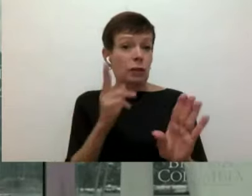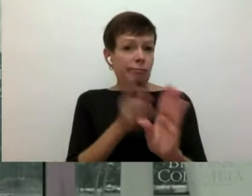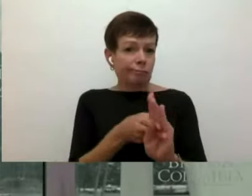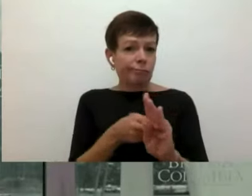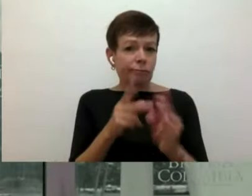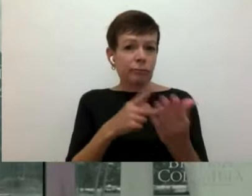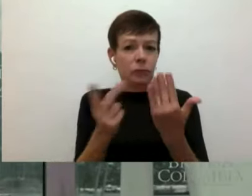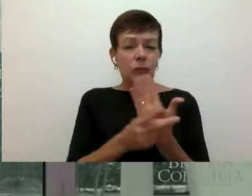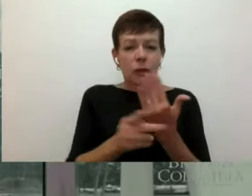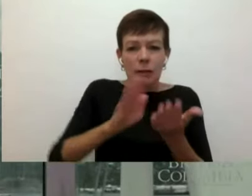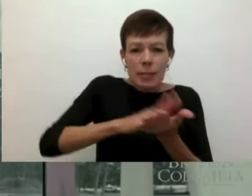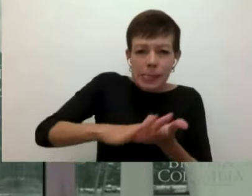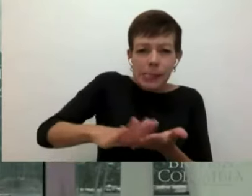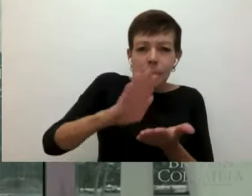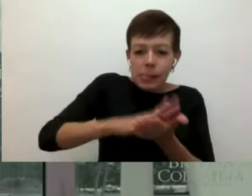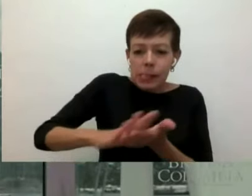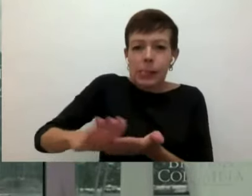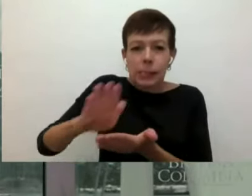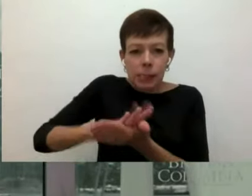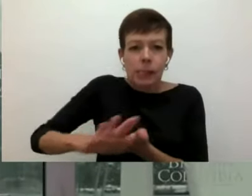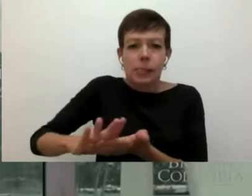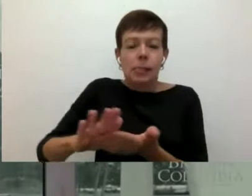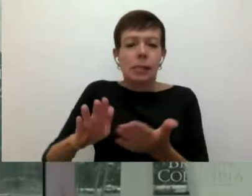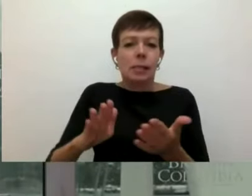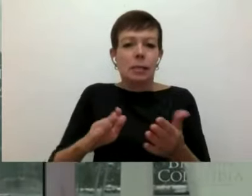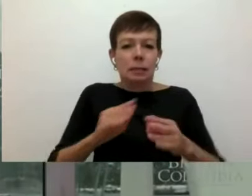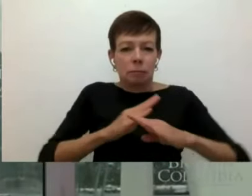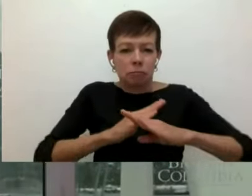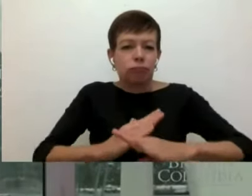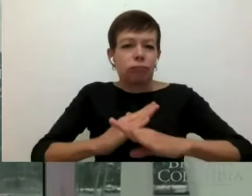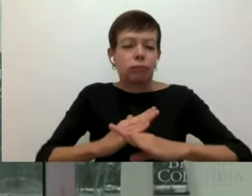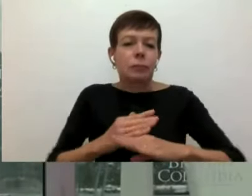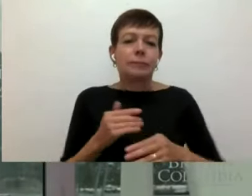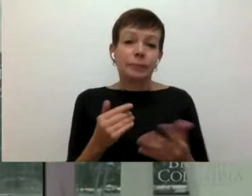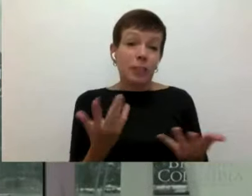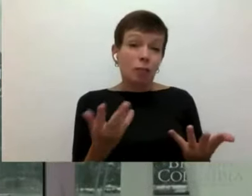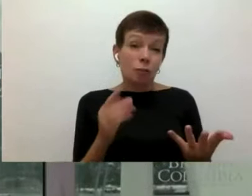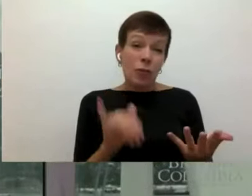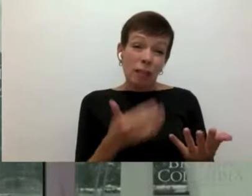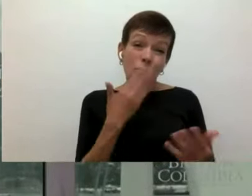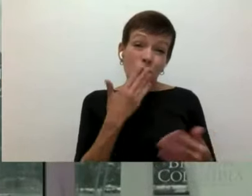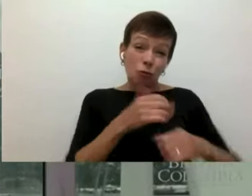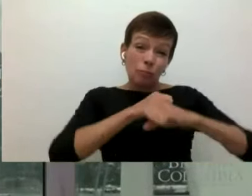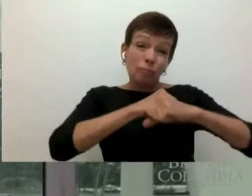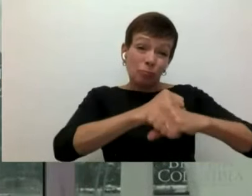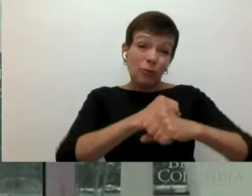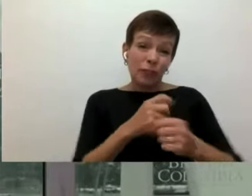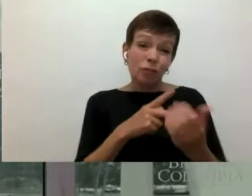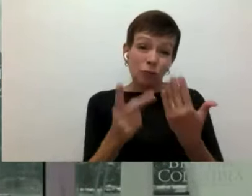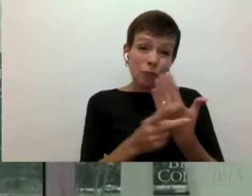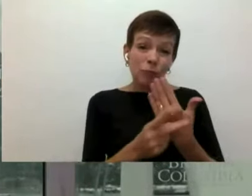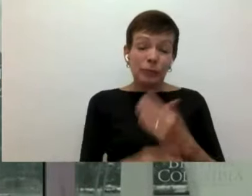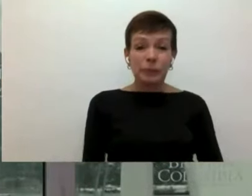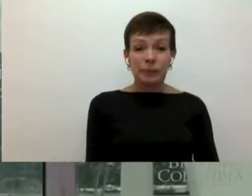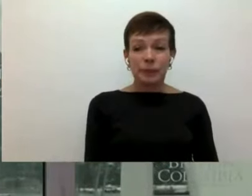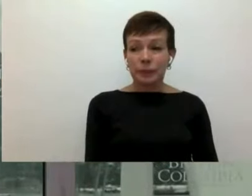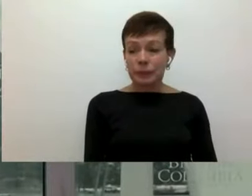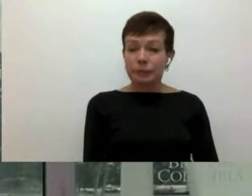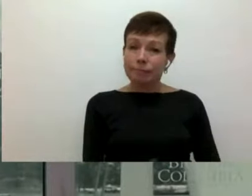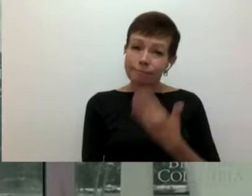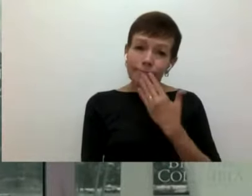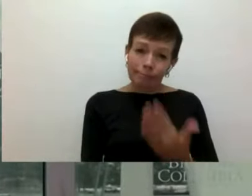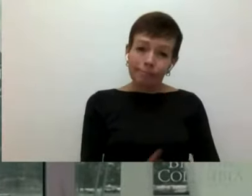have participated, and encourage others to, given the results that are possible in terms of